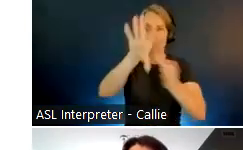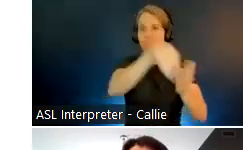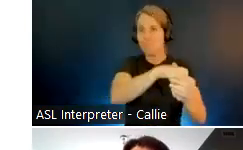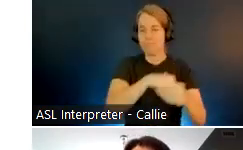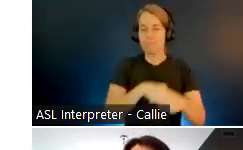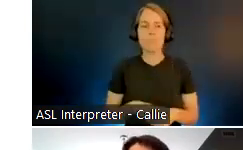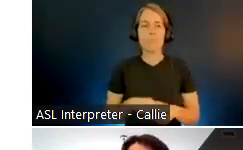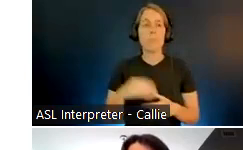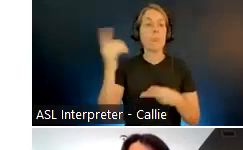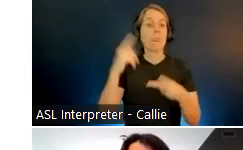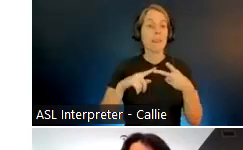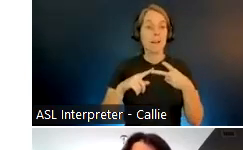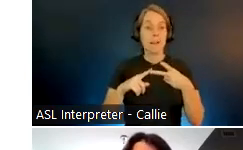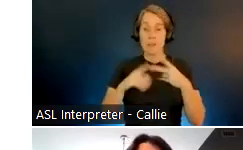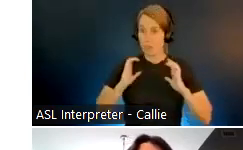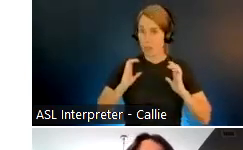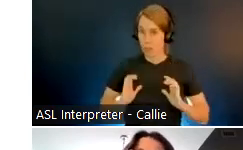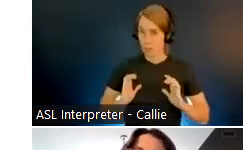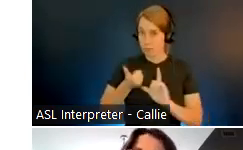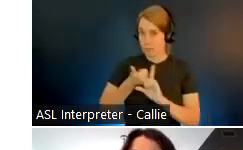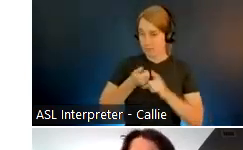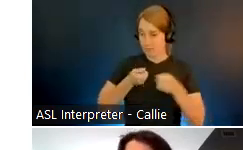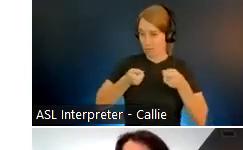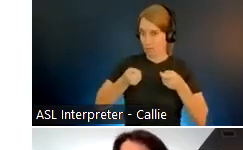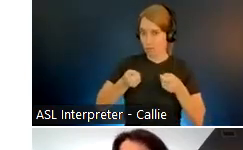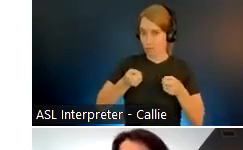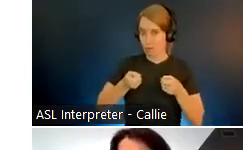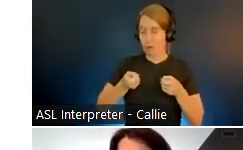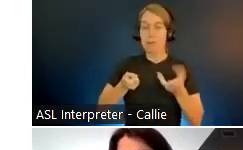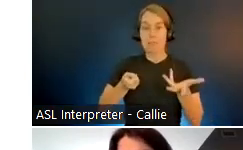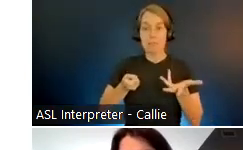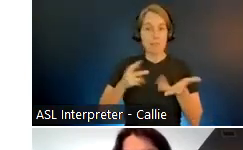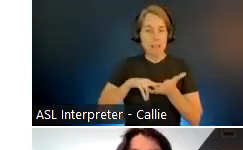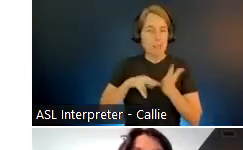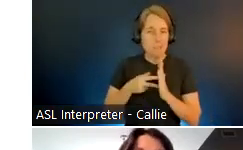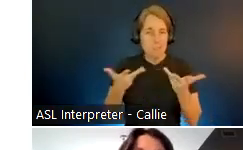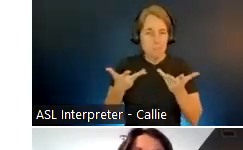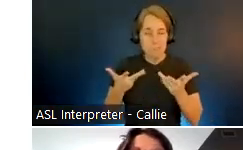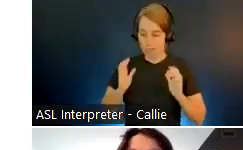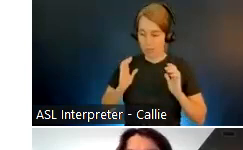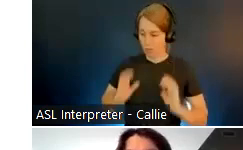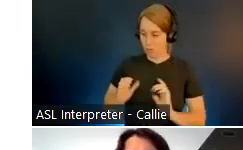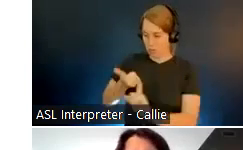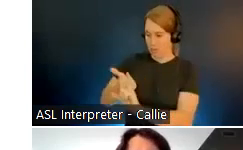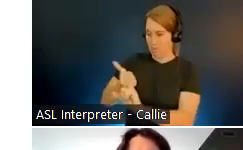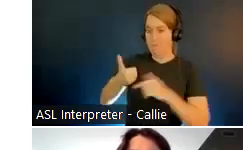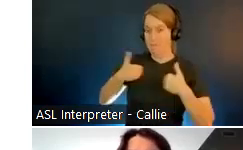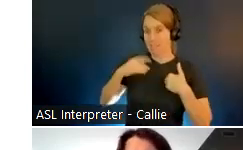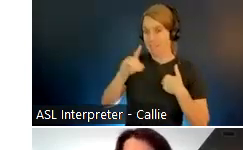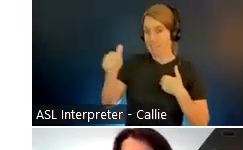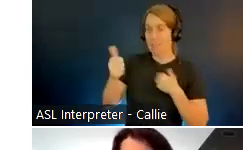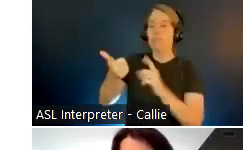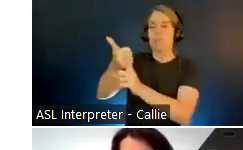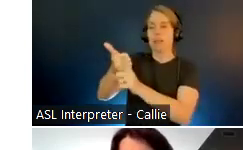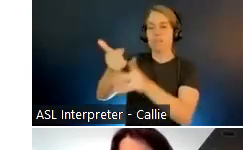consumer, which is the individual with the disability, that they're in control of their services. They're the ones telling us what